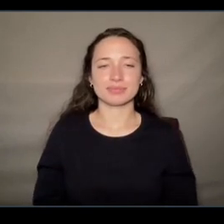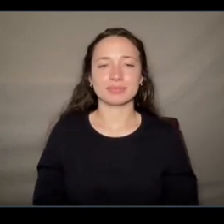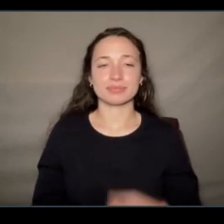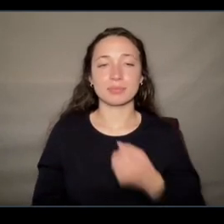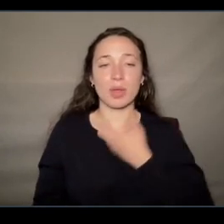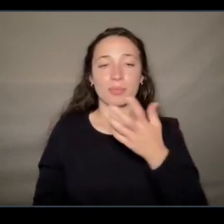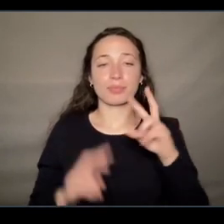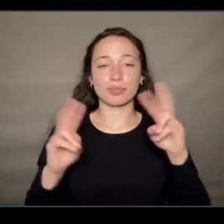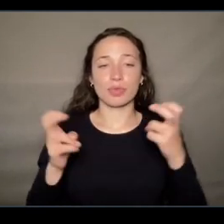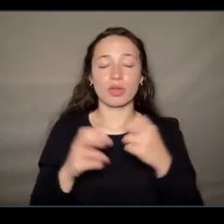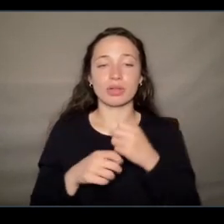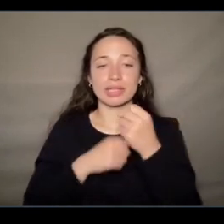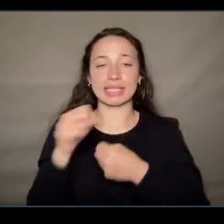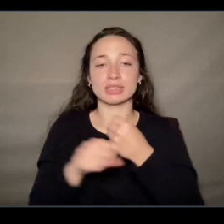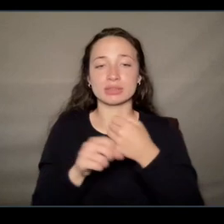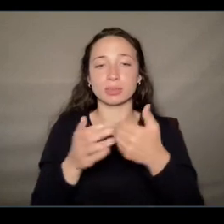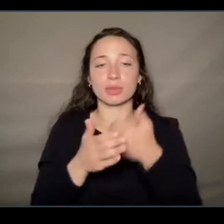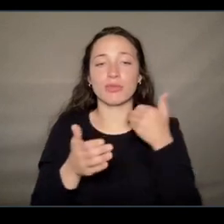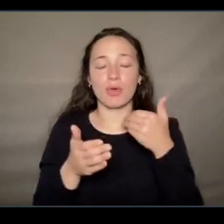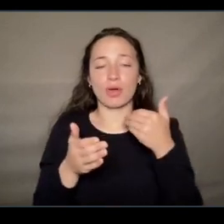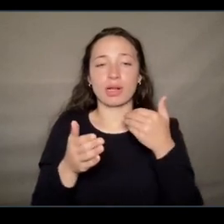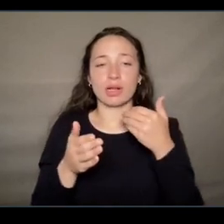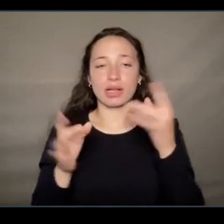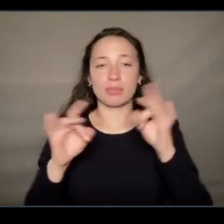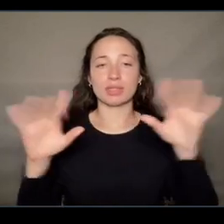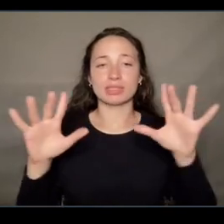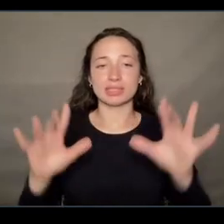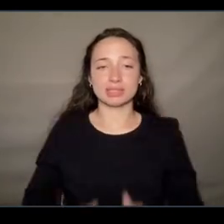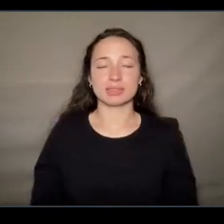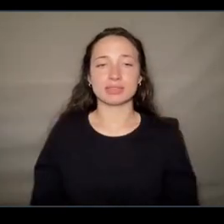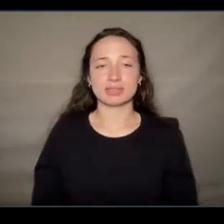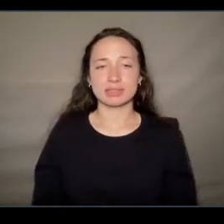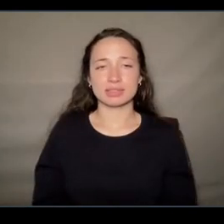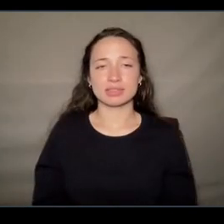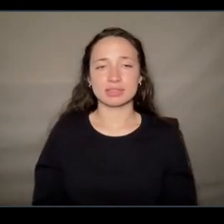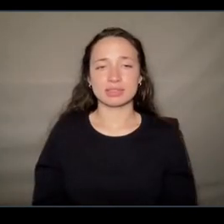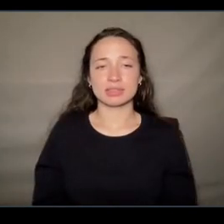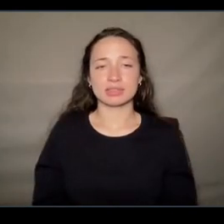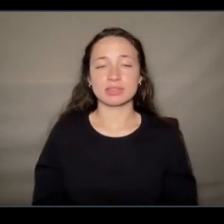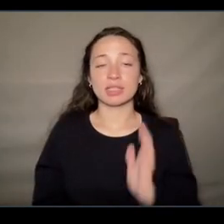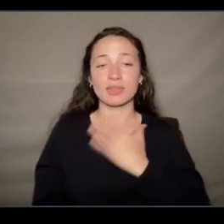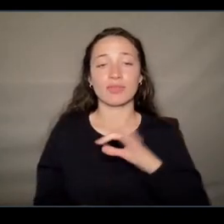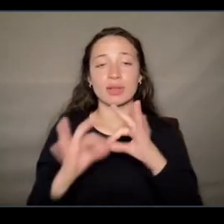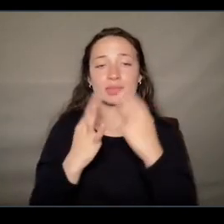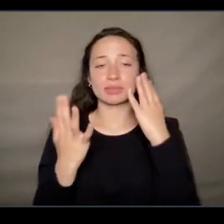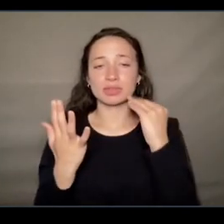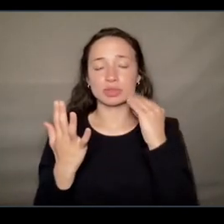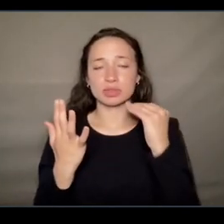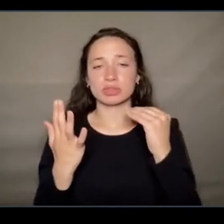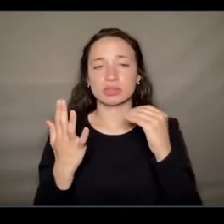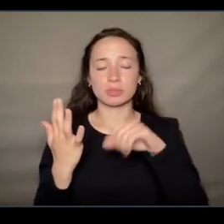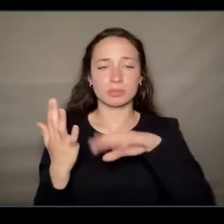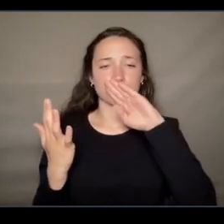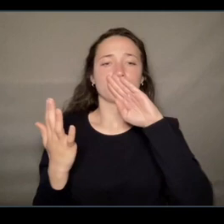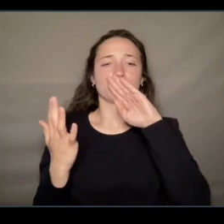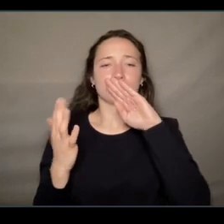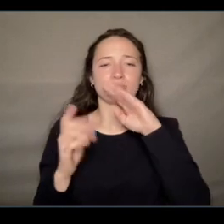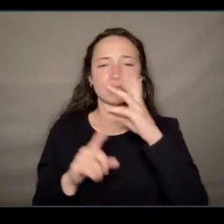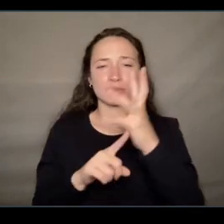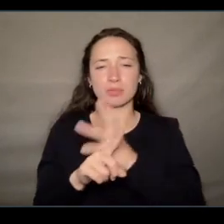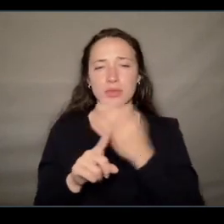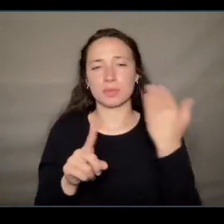And so this poem is called Years Before Calamity. And our